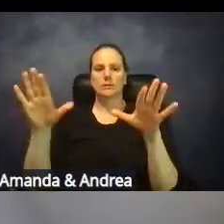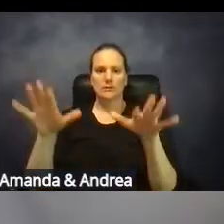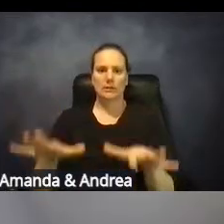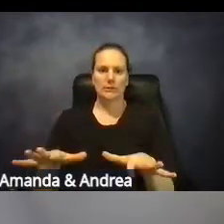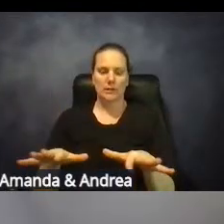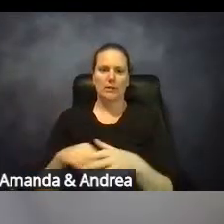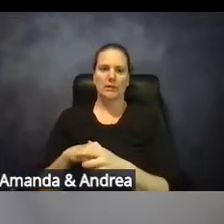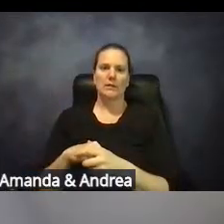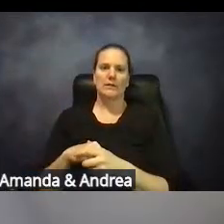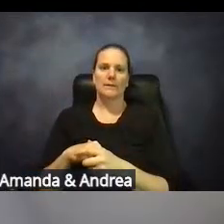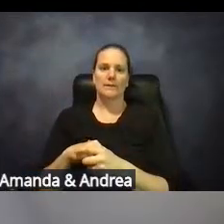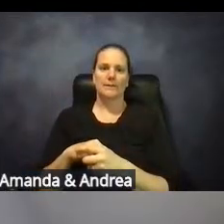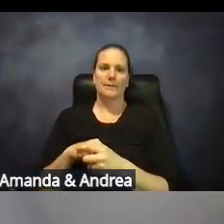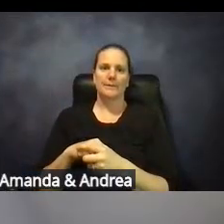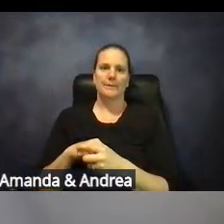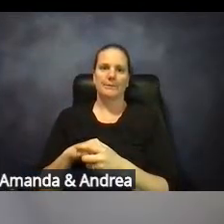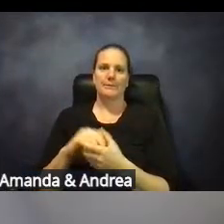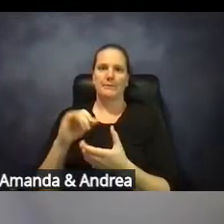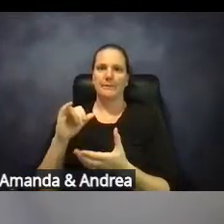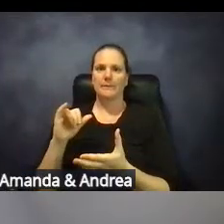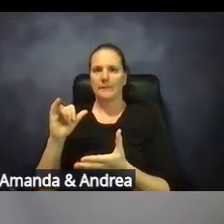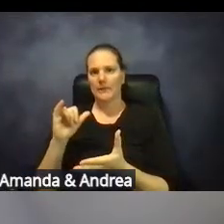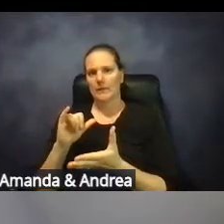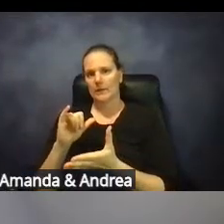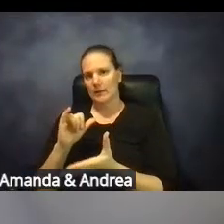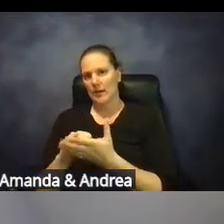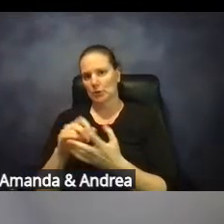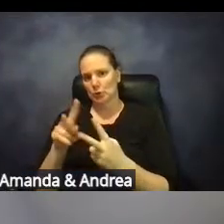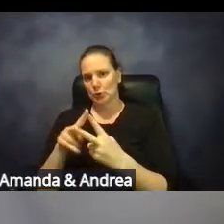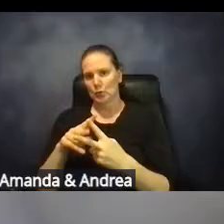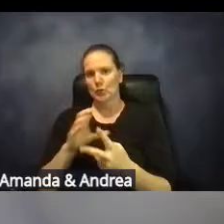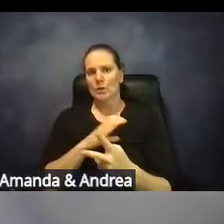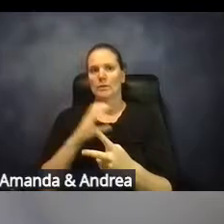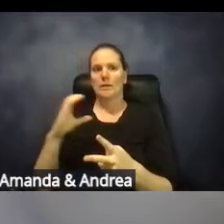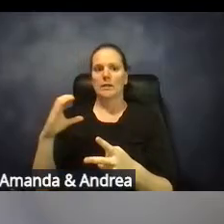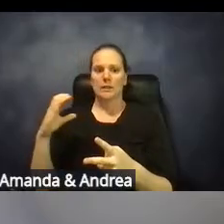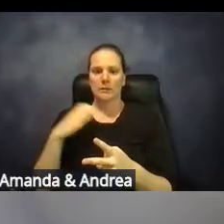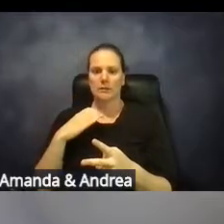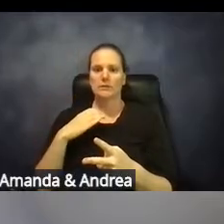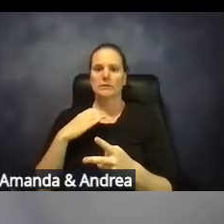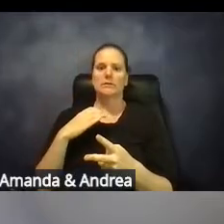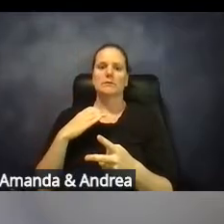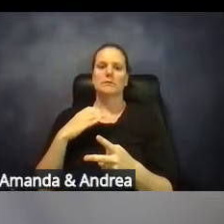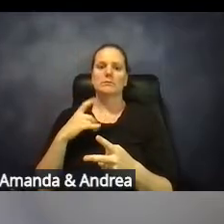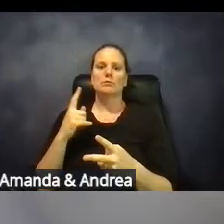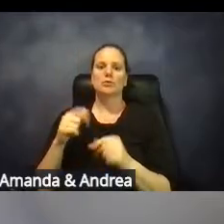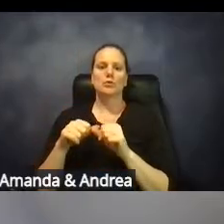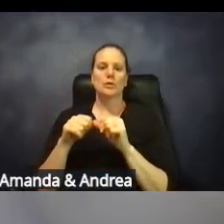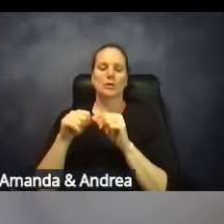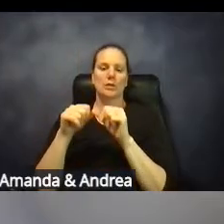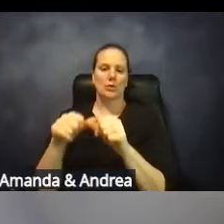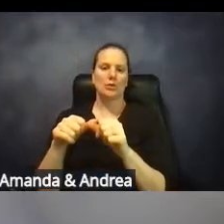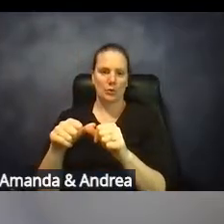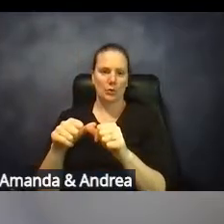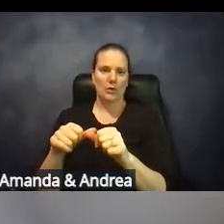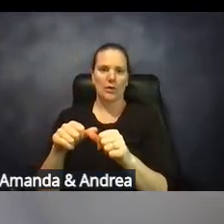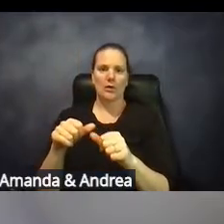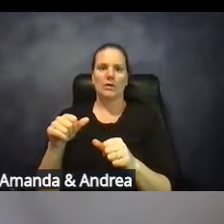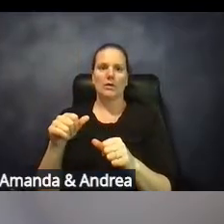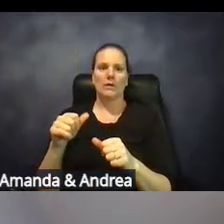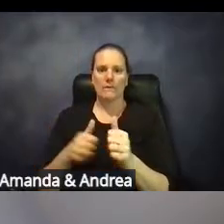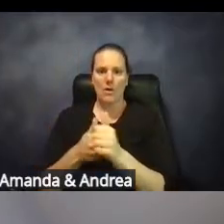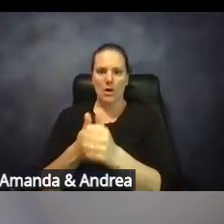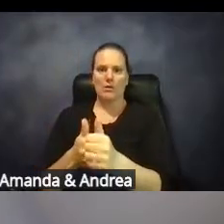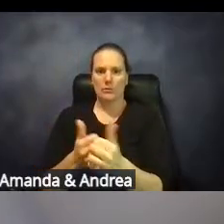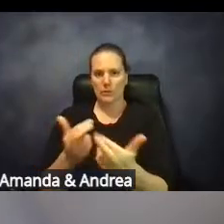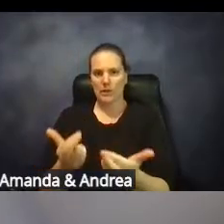to be looking to these two committees to kind of continue to follow the recommendations